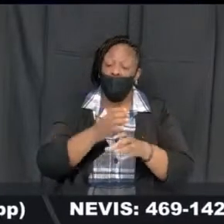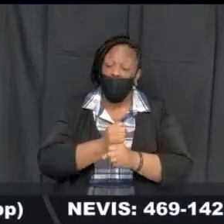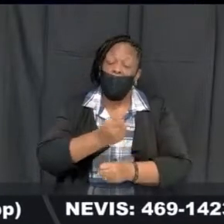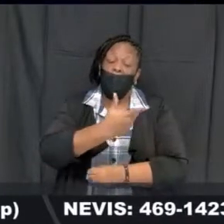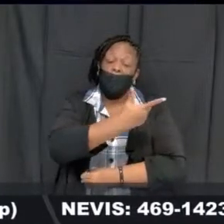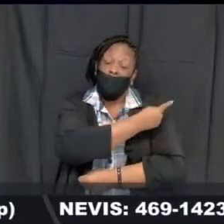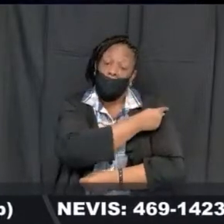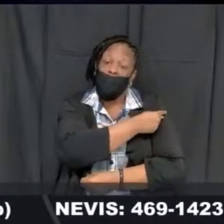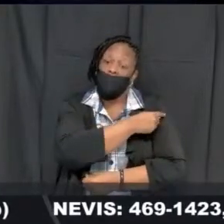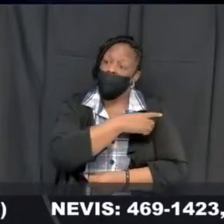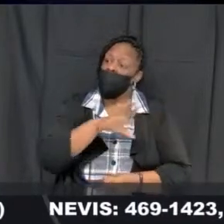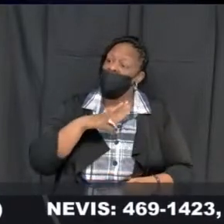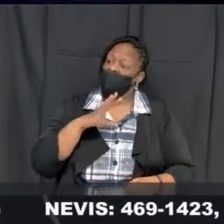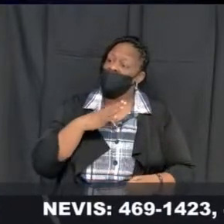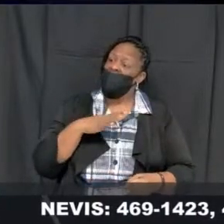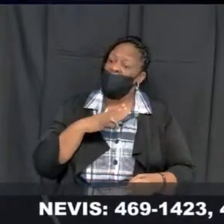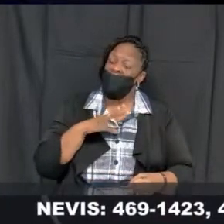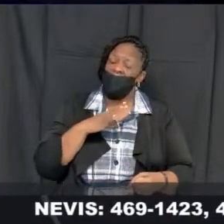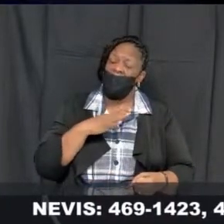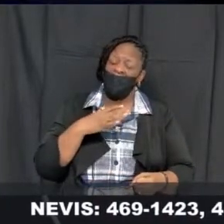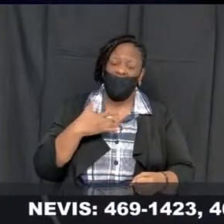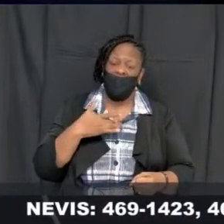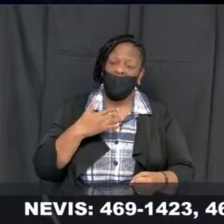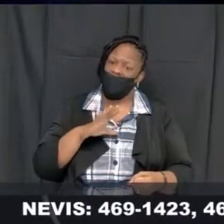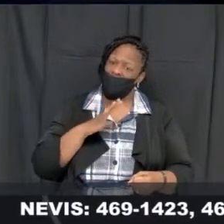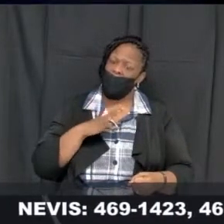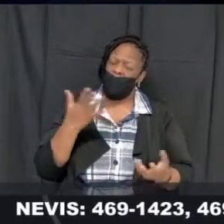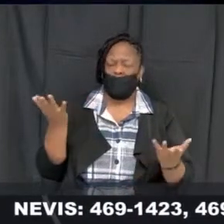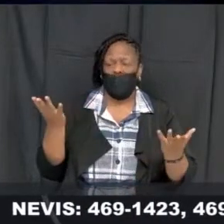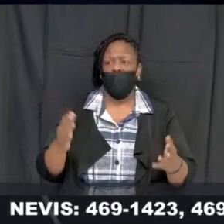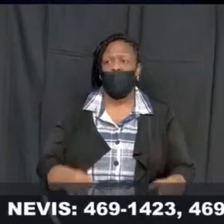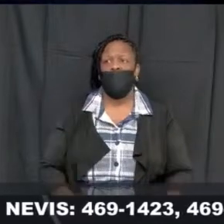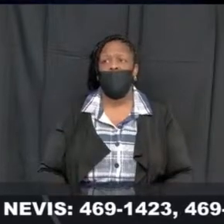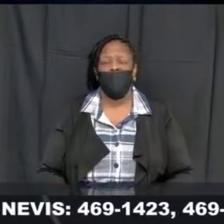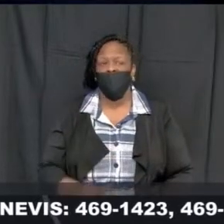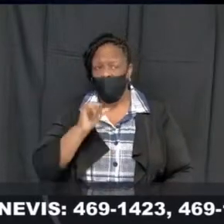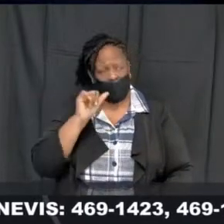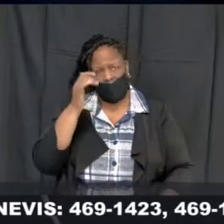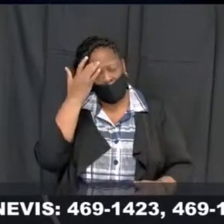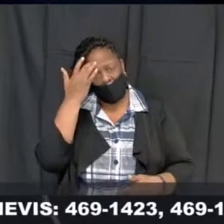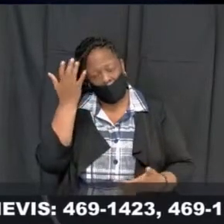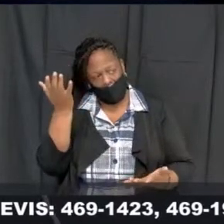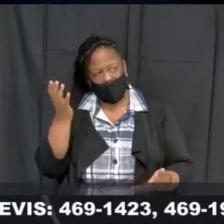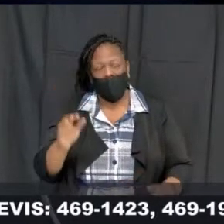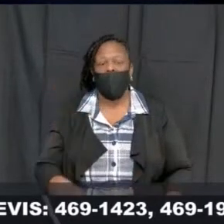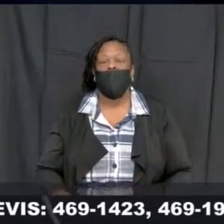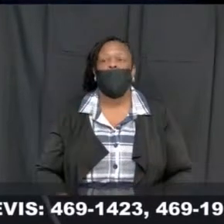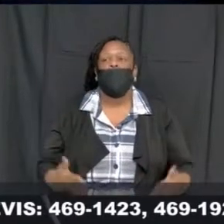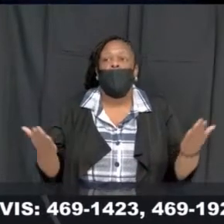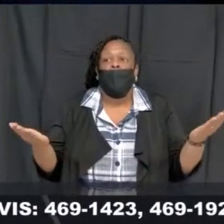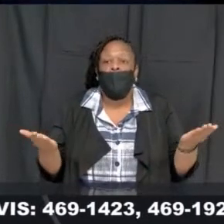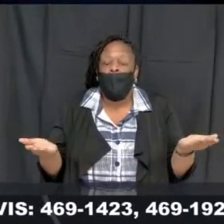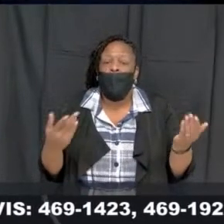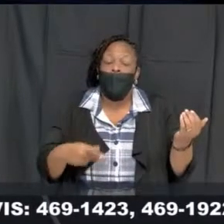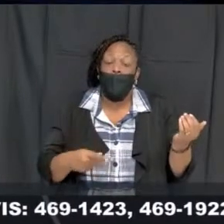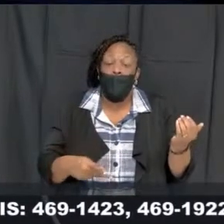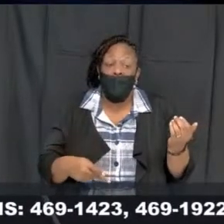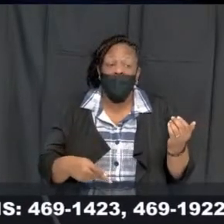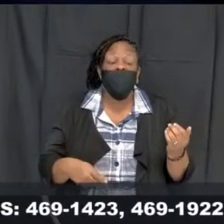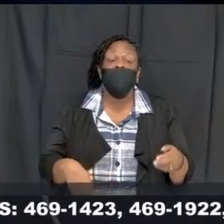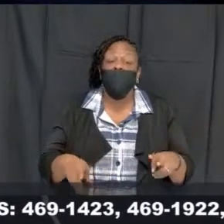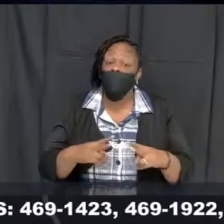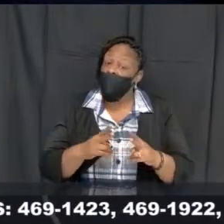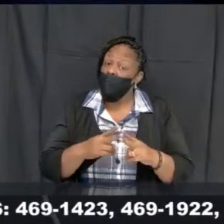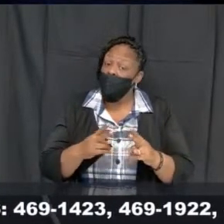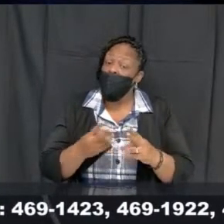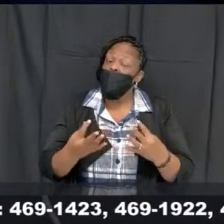at our regular meeting. But to say that we are very privileged in St. Kitts for many reasons.